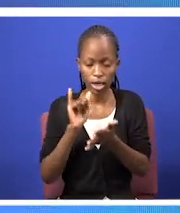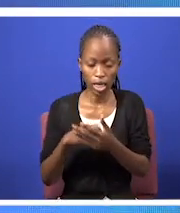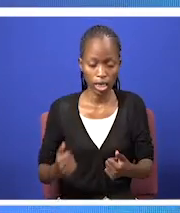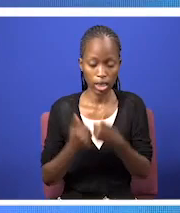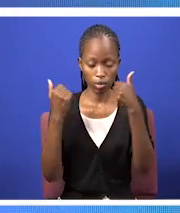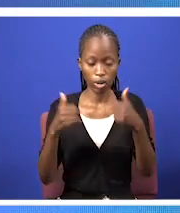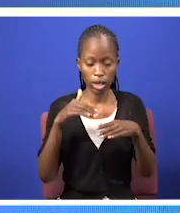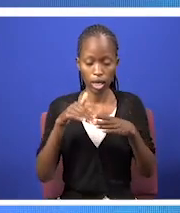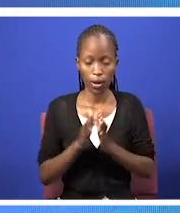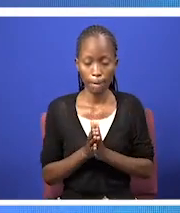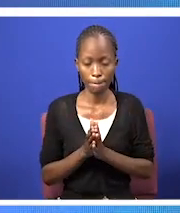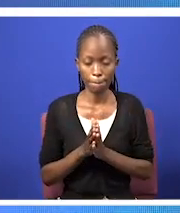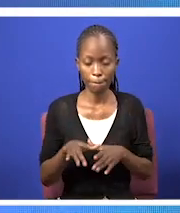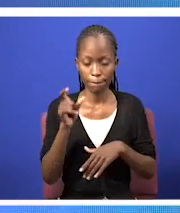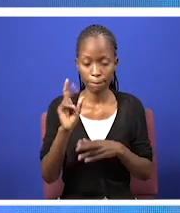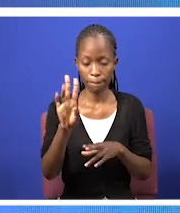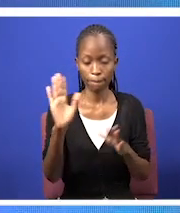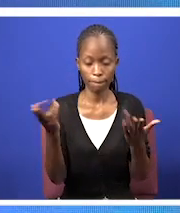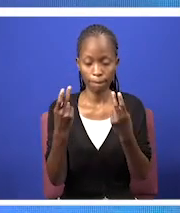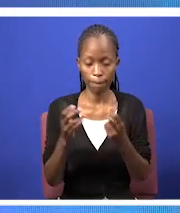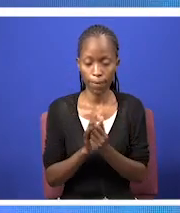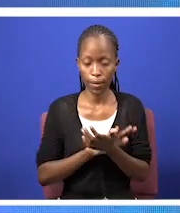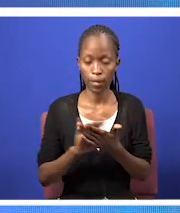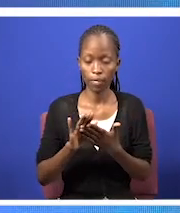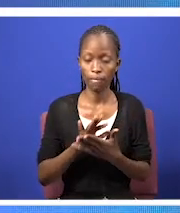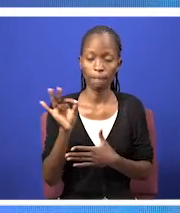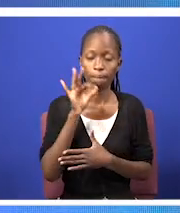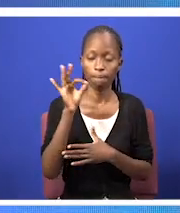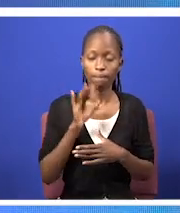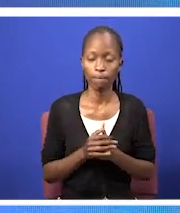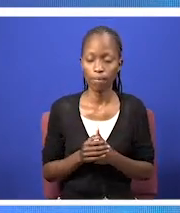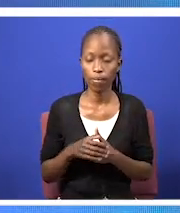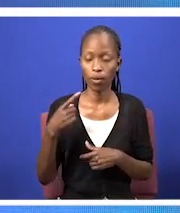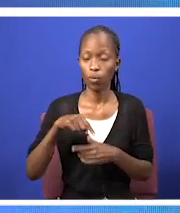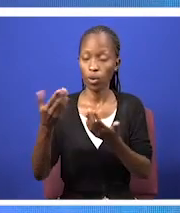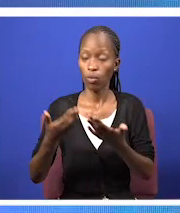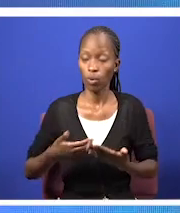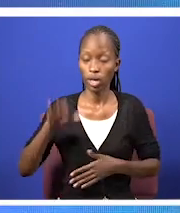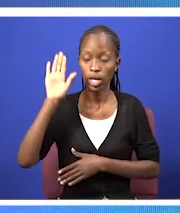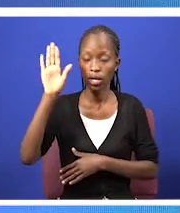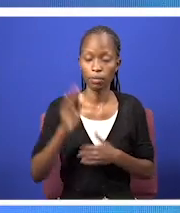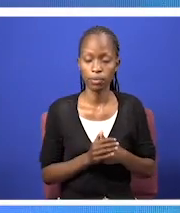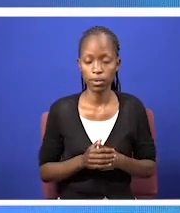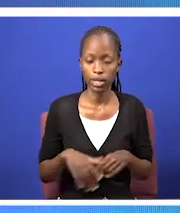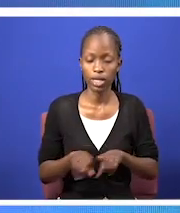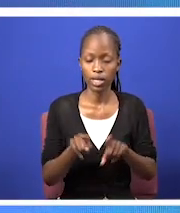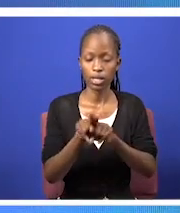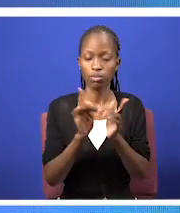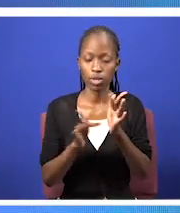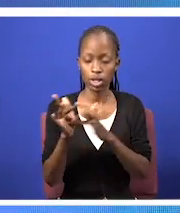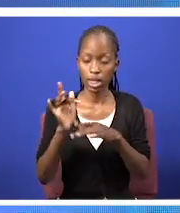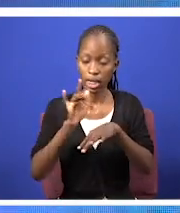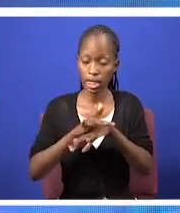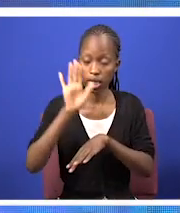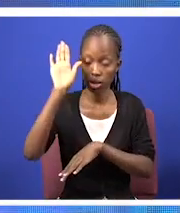may be taking place in my brother or sister's life. Spirit of the living God, we welcome you. Even